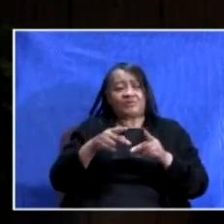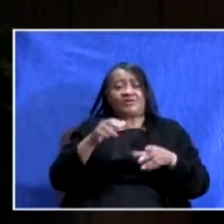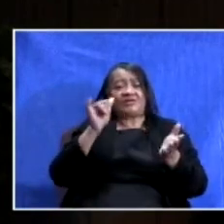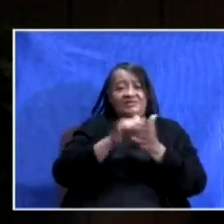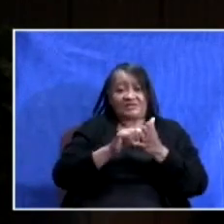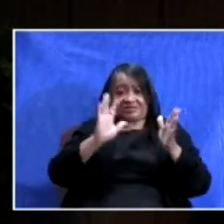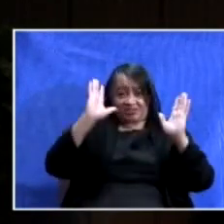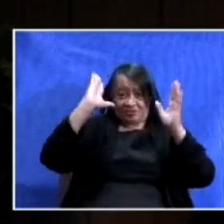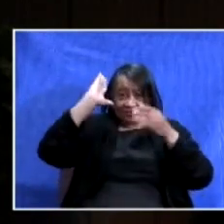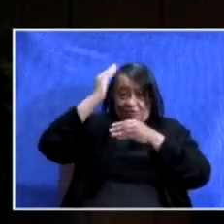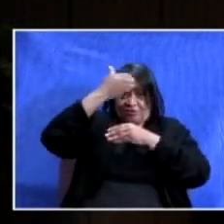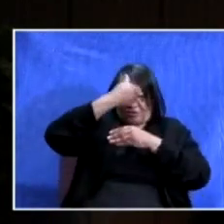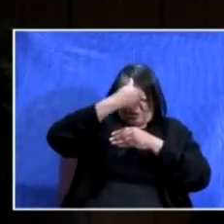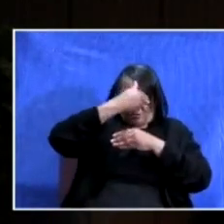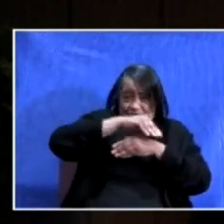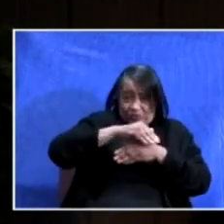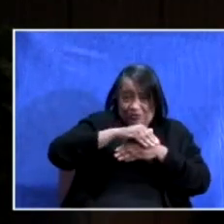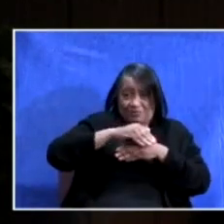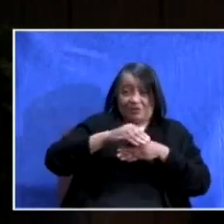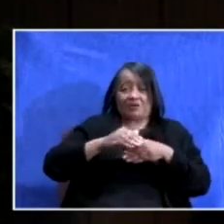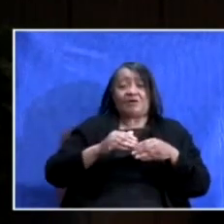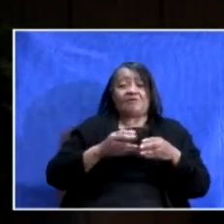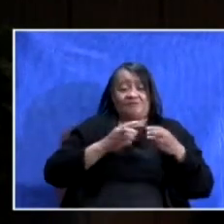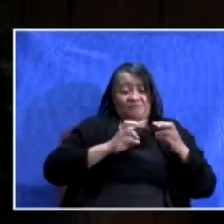Trump verse of the Bible.